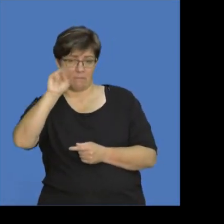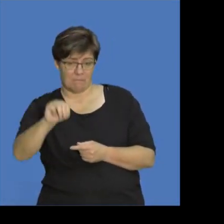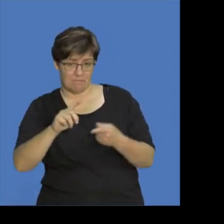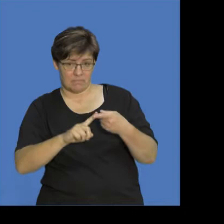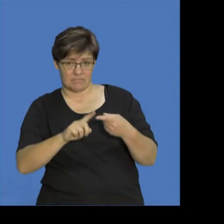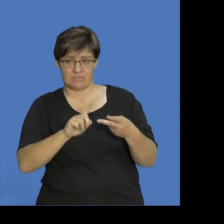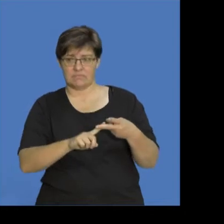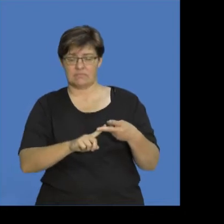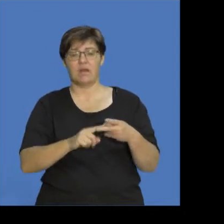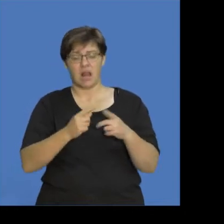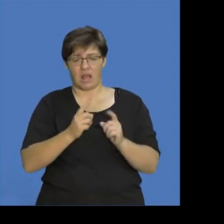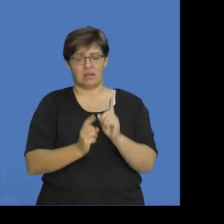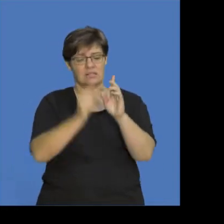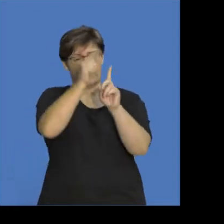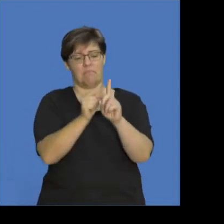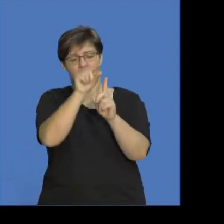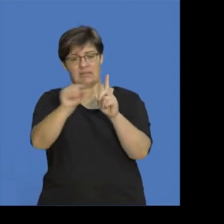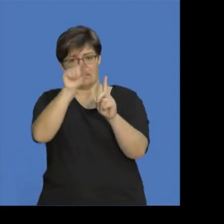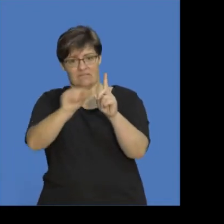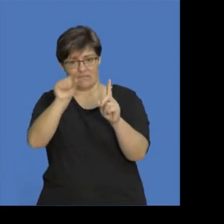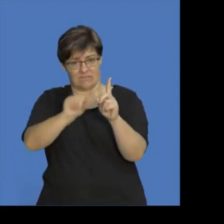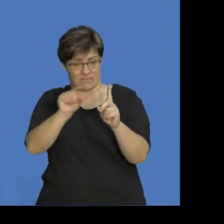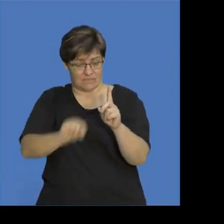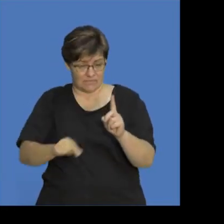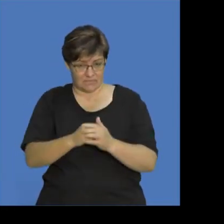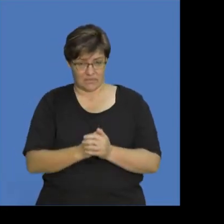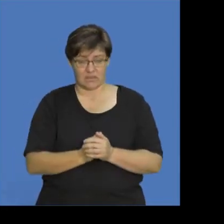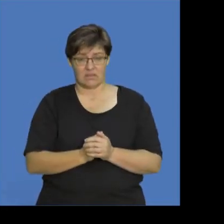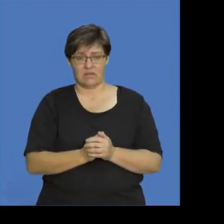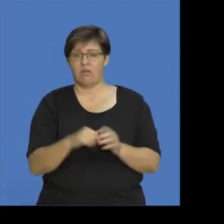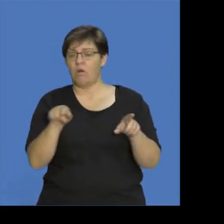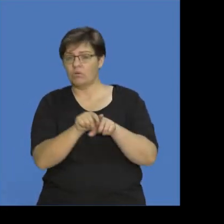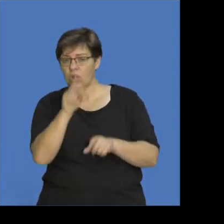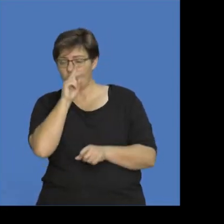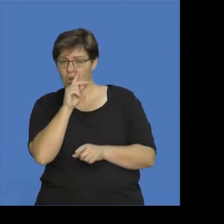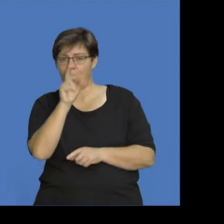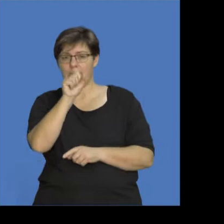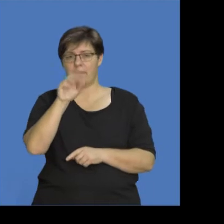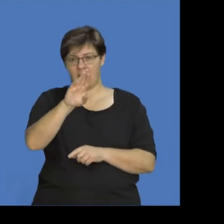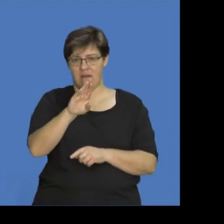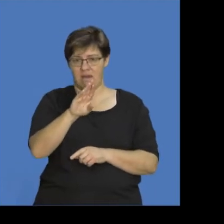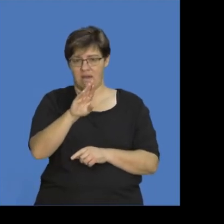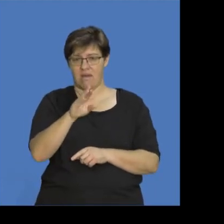at stem and leaf diagram. We'll also look at the bar graph